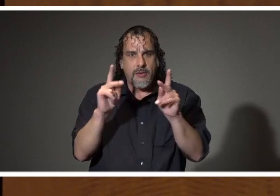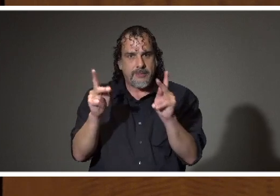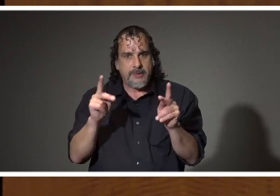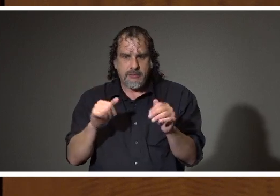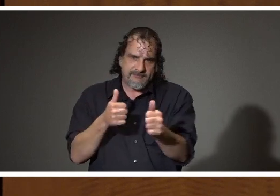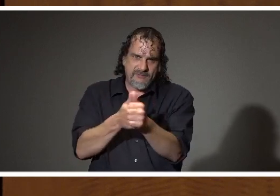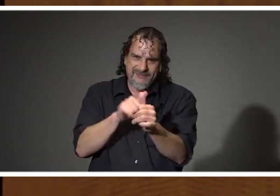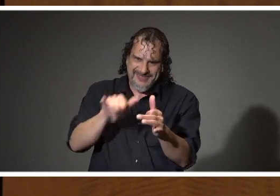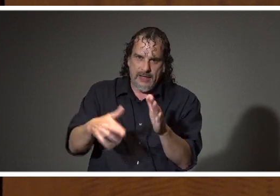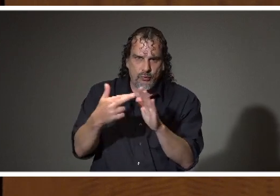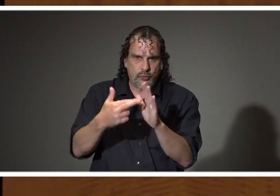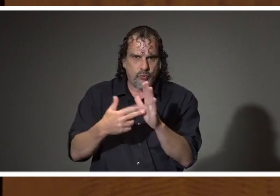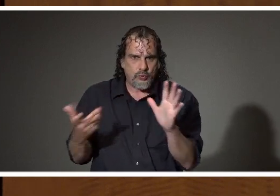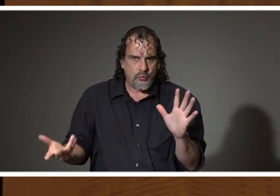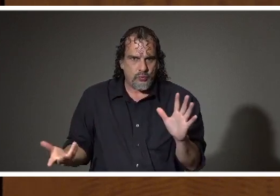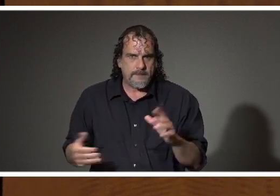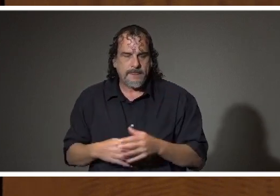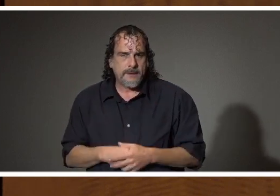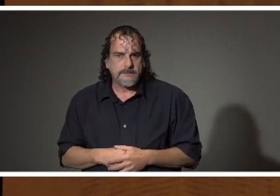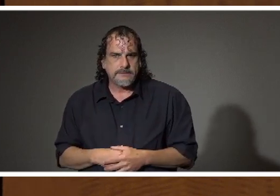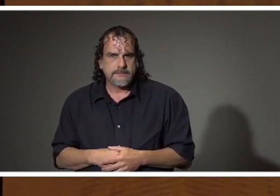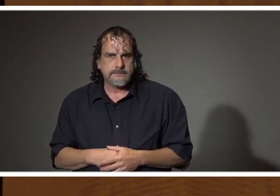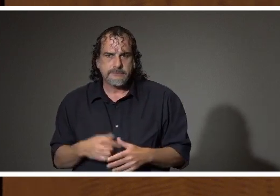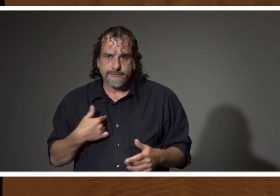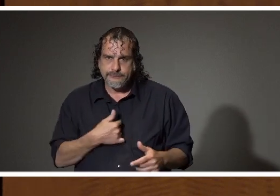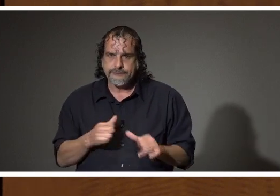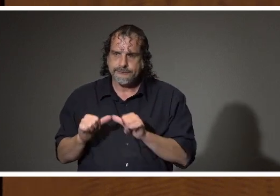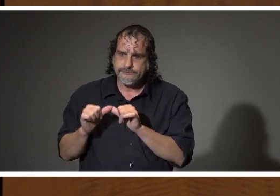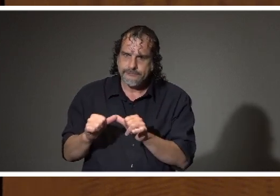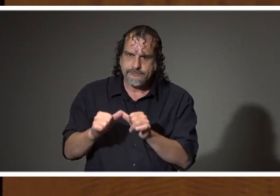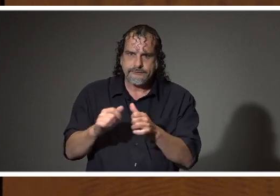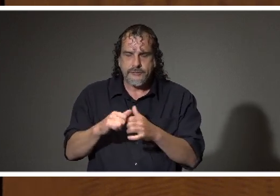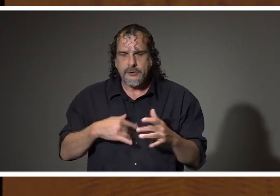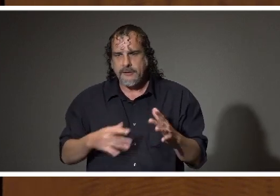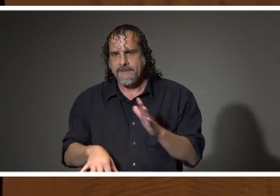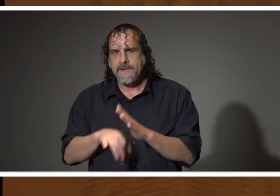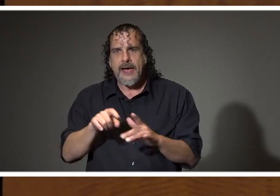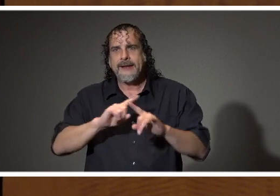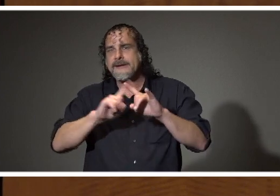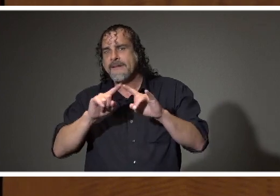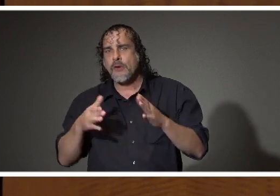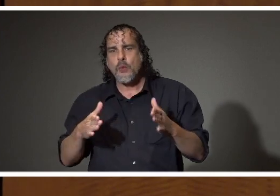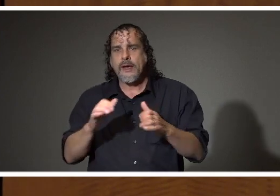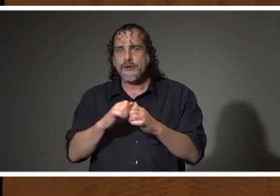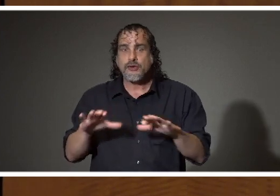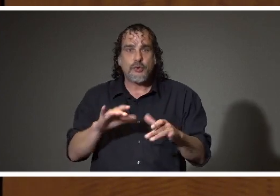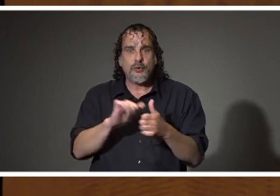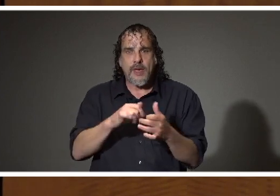across Mississippi. And we're continuing to find creative ways to do that.